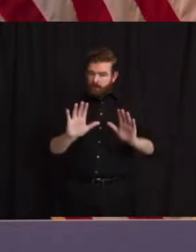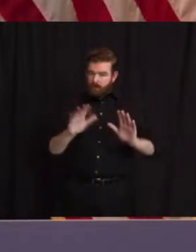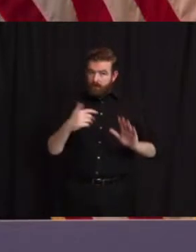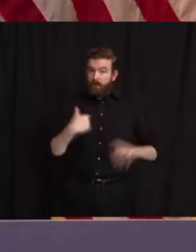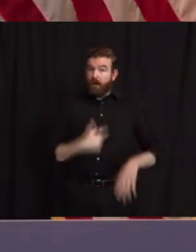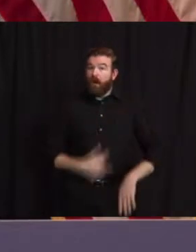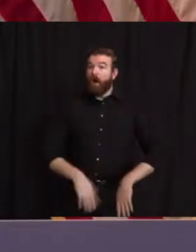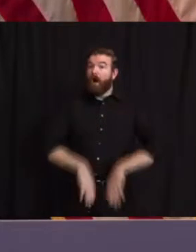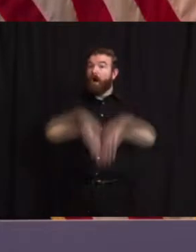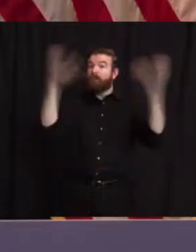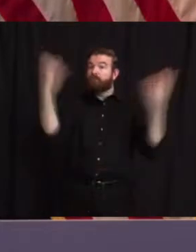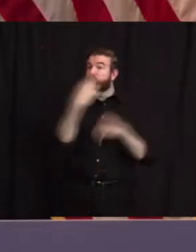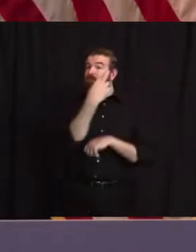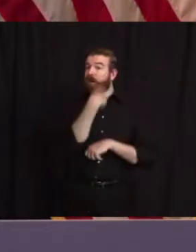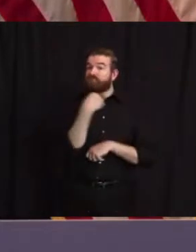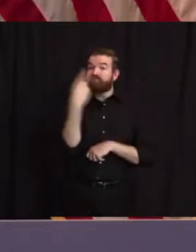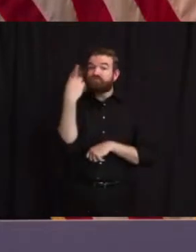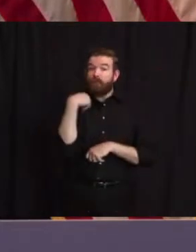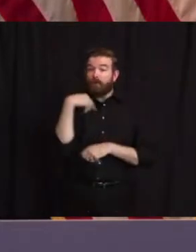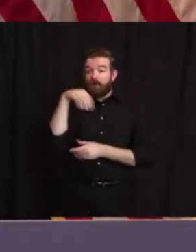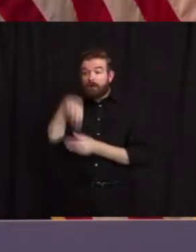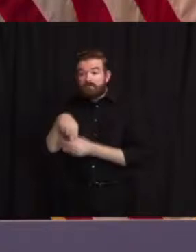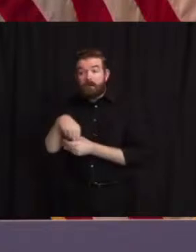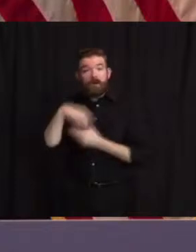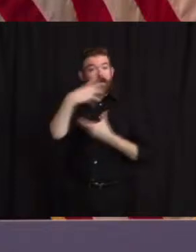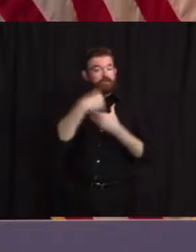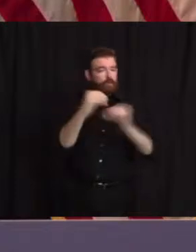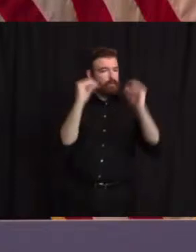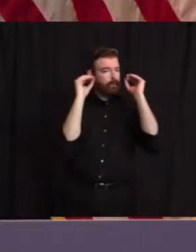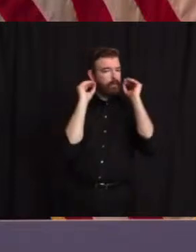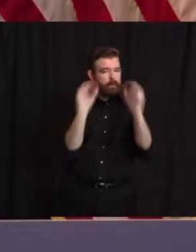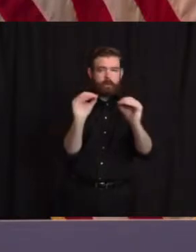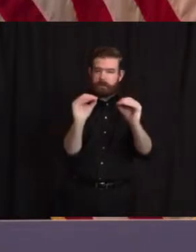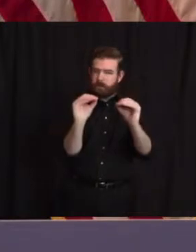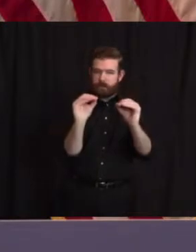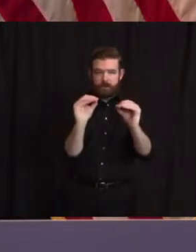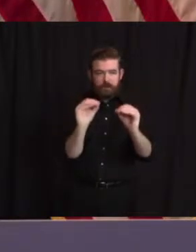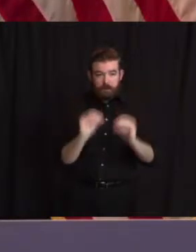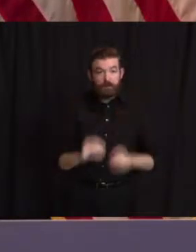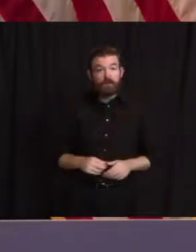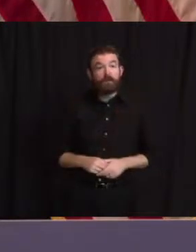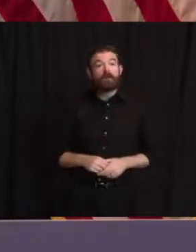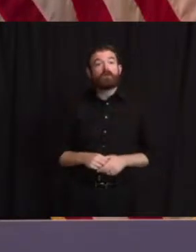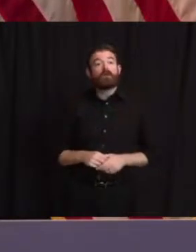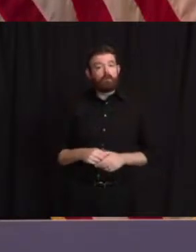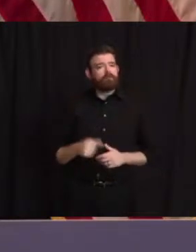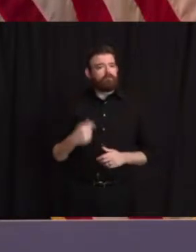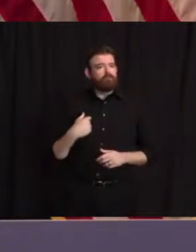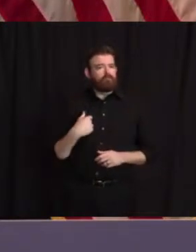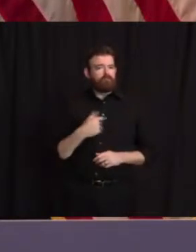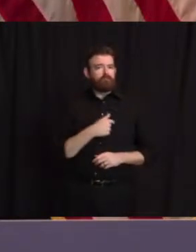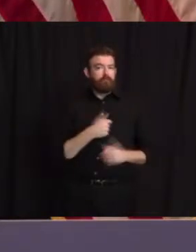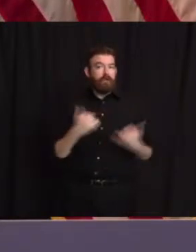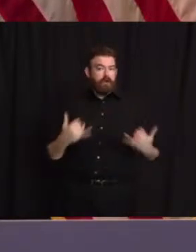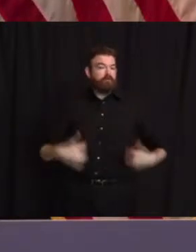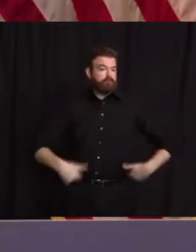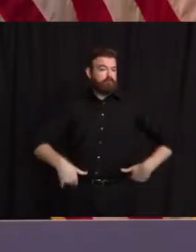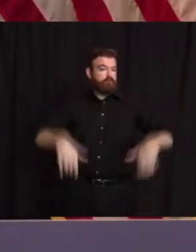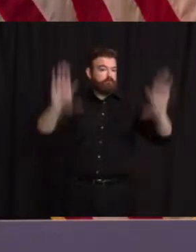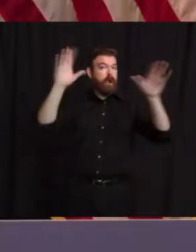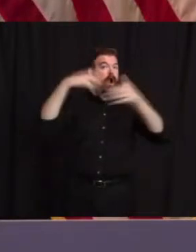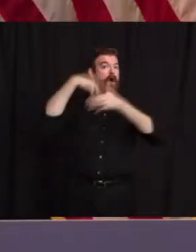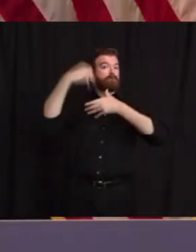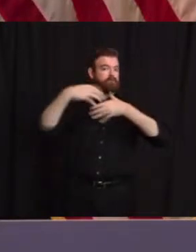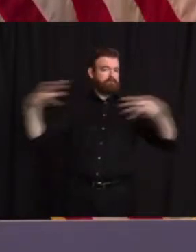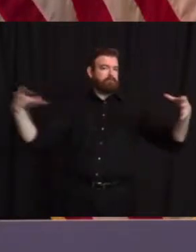indoors. So please don't mistake what I've said about increasing the allowed gatherings to 25 persons. I hope